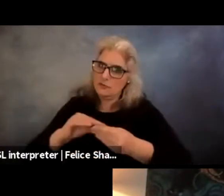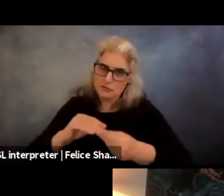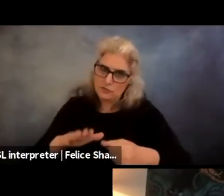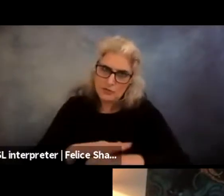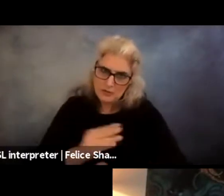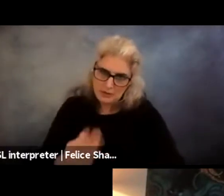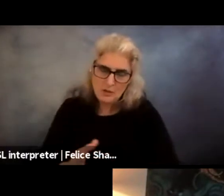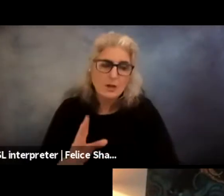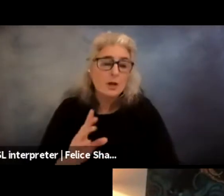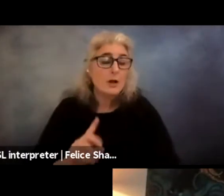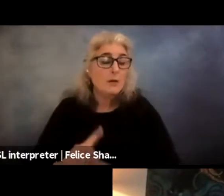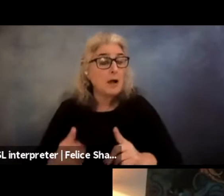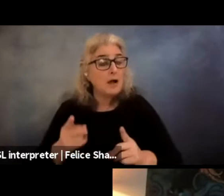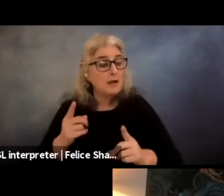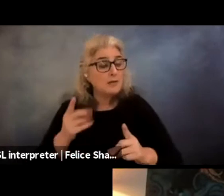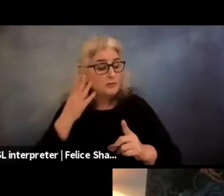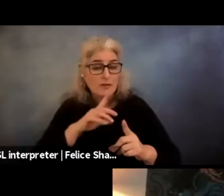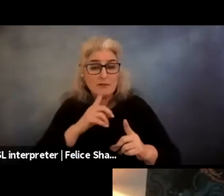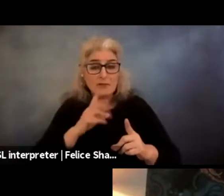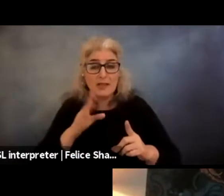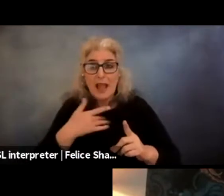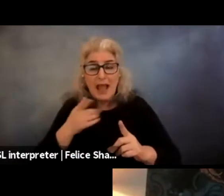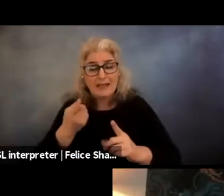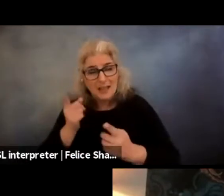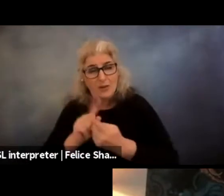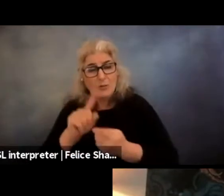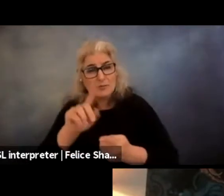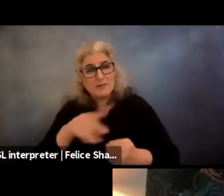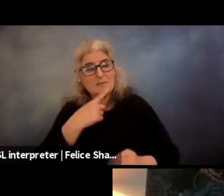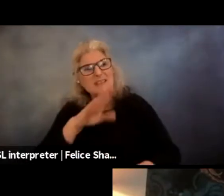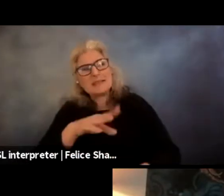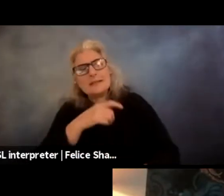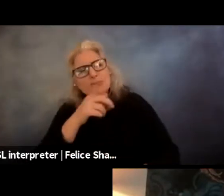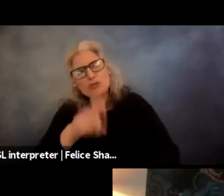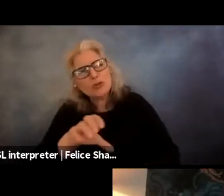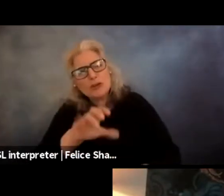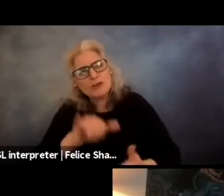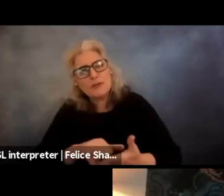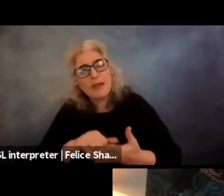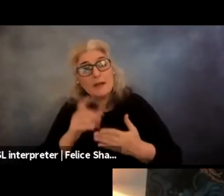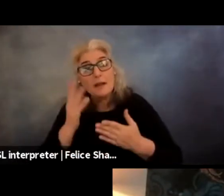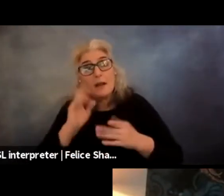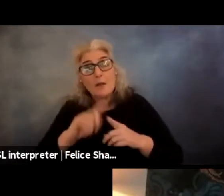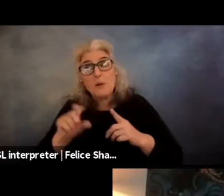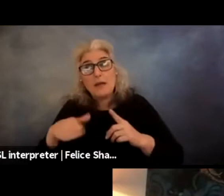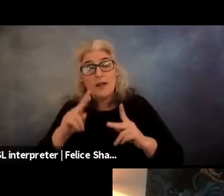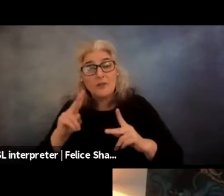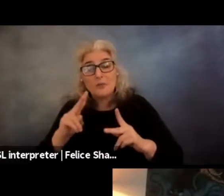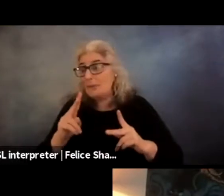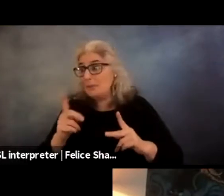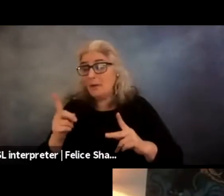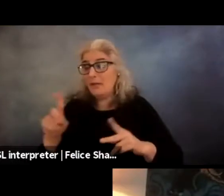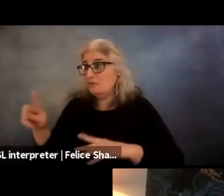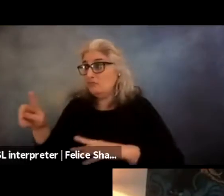that possibility of like, I can just go up to someone and be like, hey, you shouldn't do this, without everyone else in the park hearing that, which is what happens